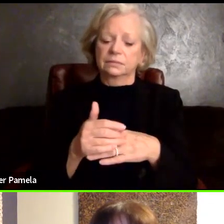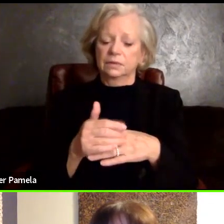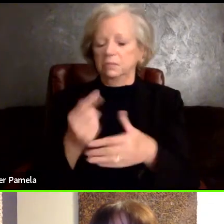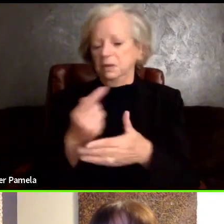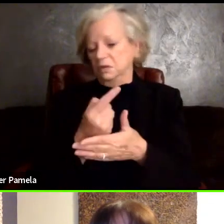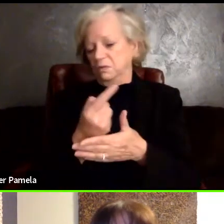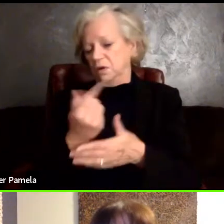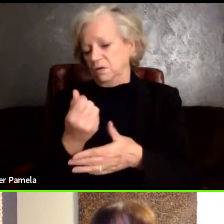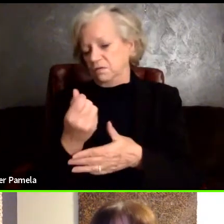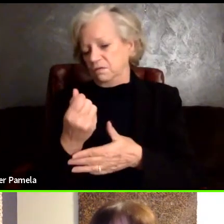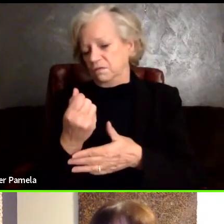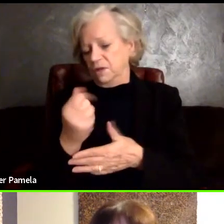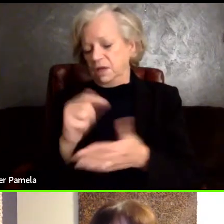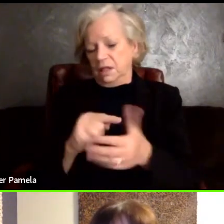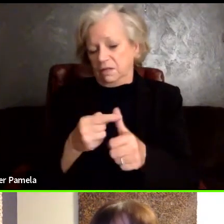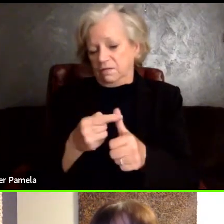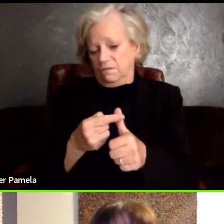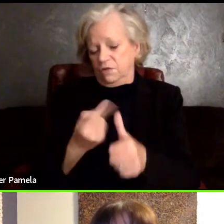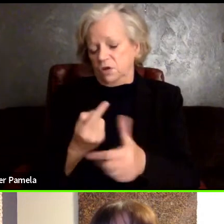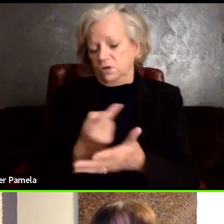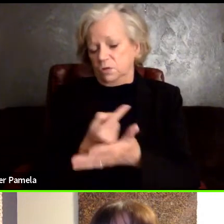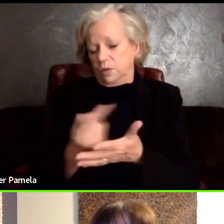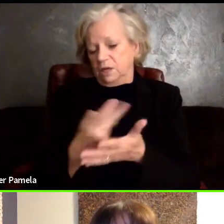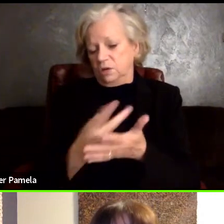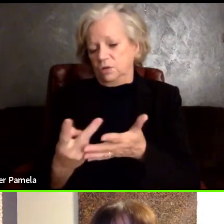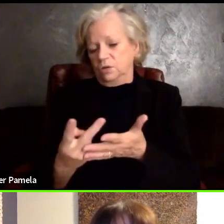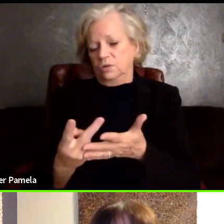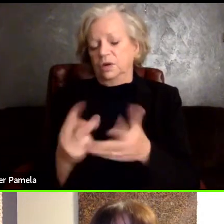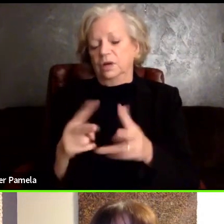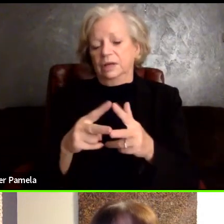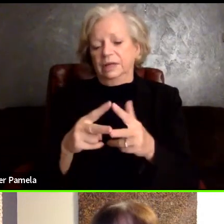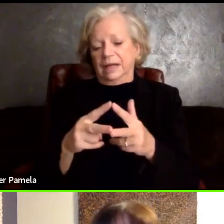to sugarcoat it, were pretty chaotic as all of this